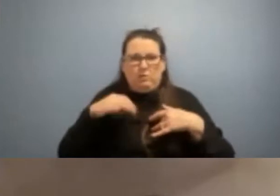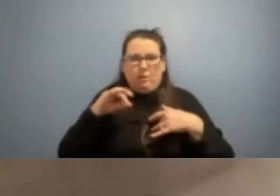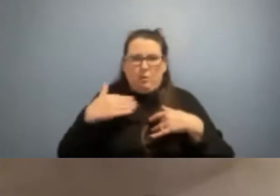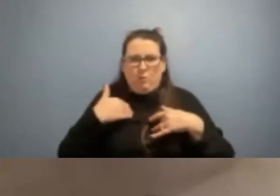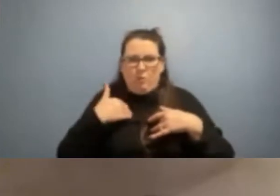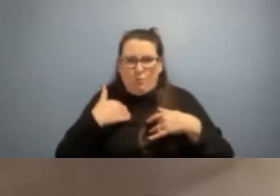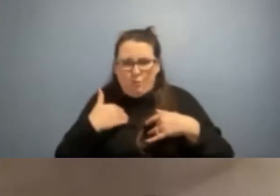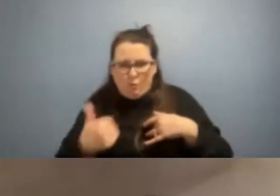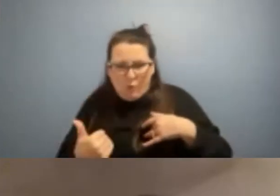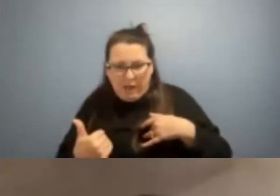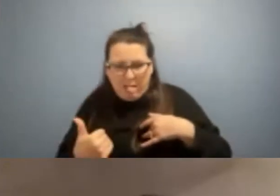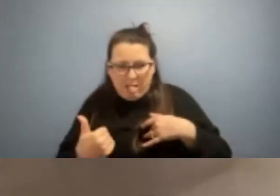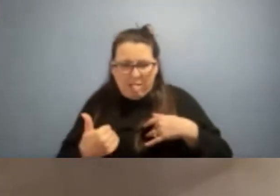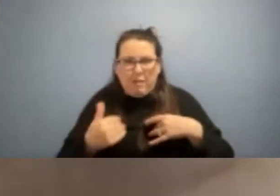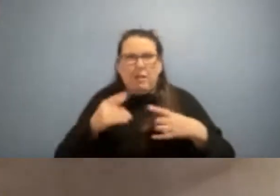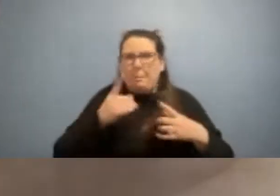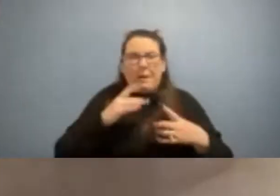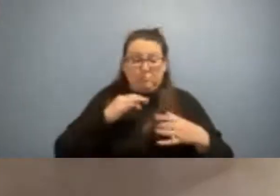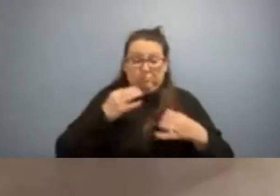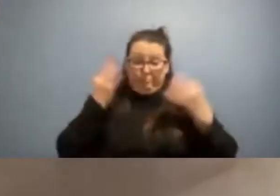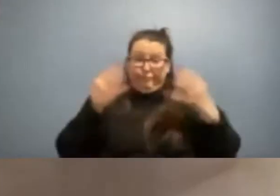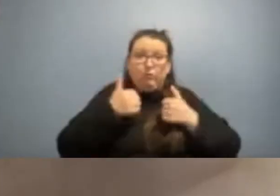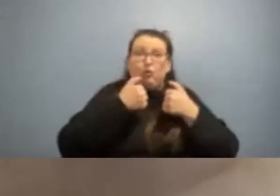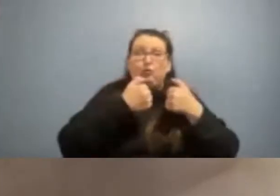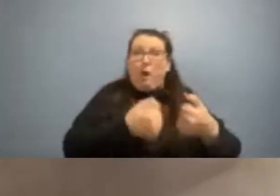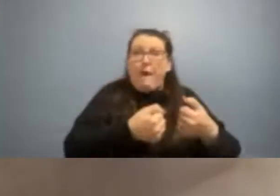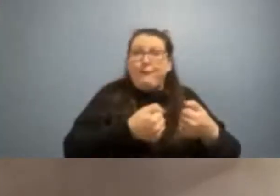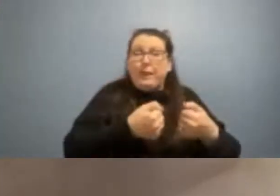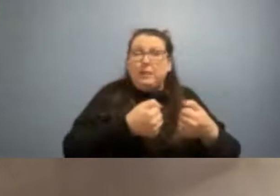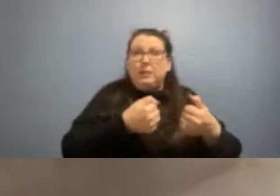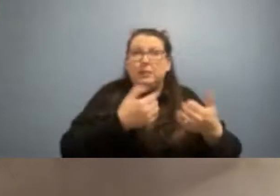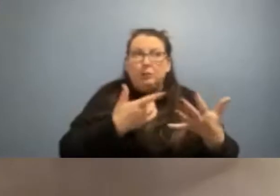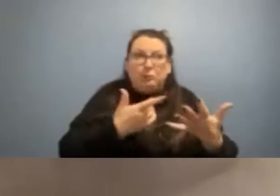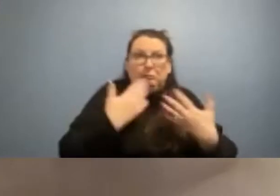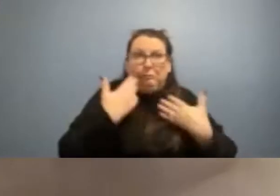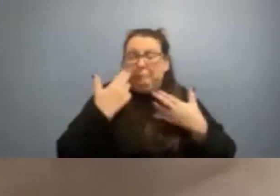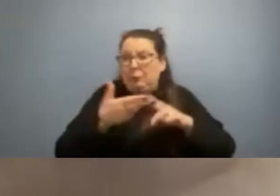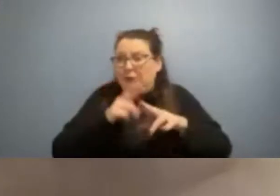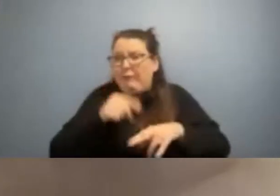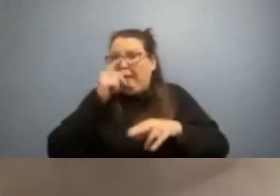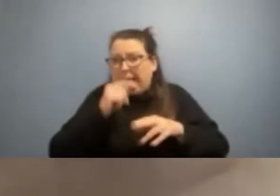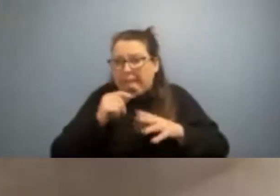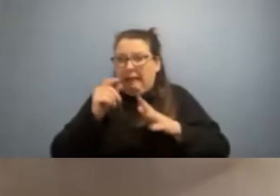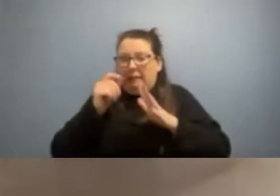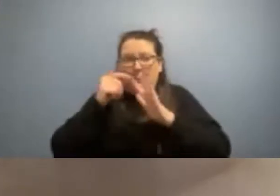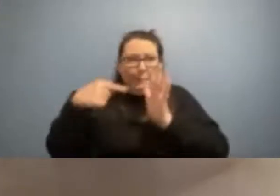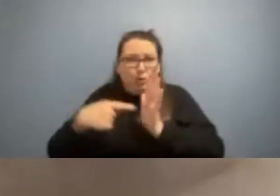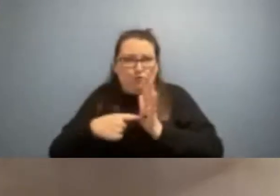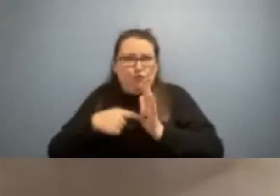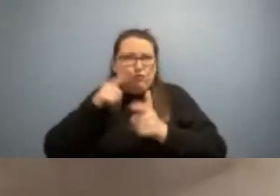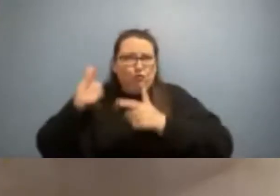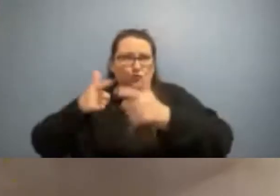their testing site, or is there a service for testing to be organised at home? Do you want me to do that